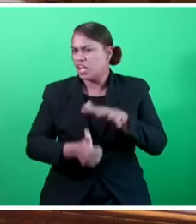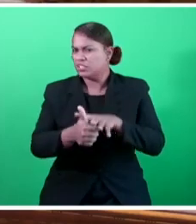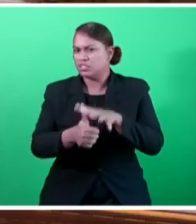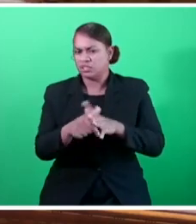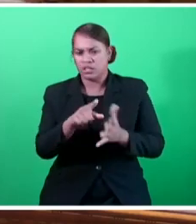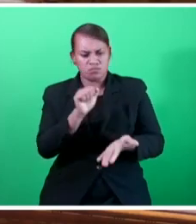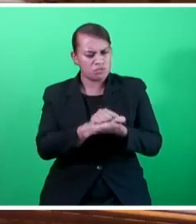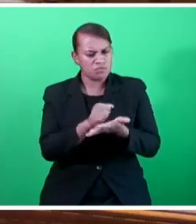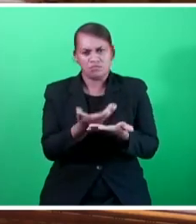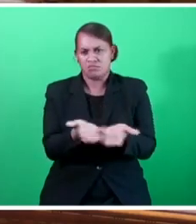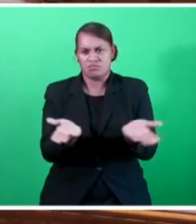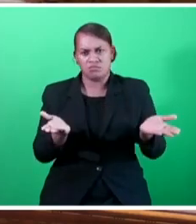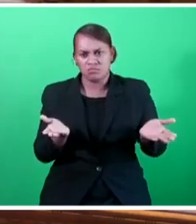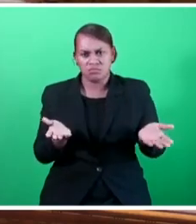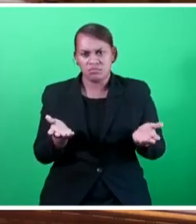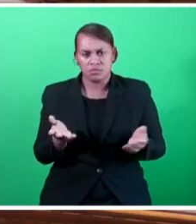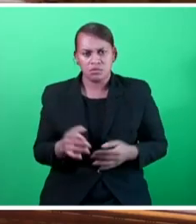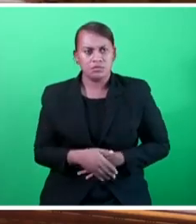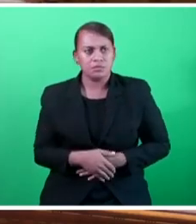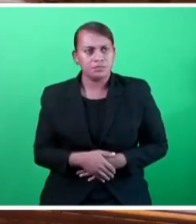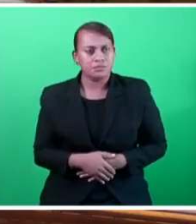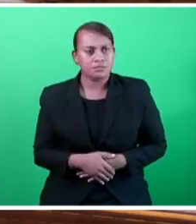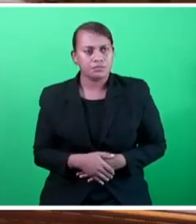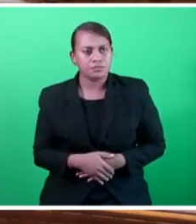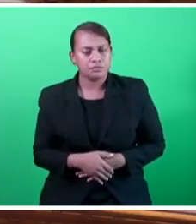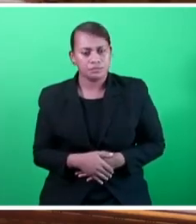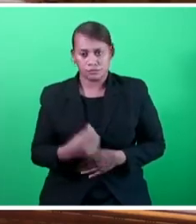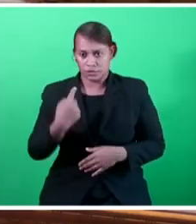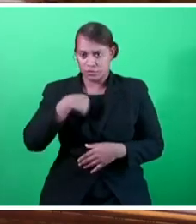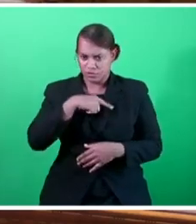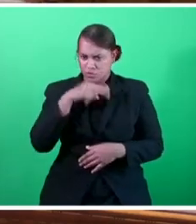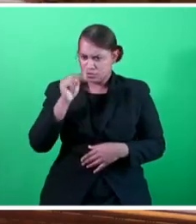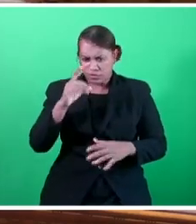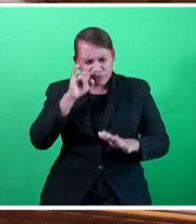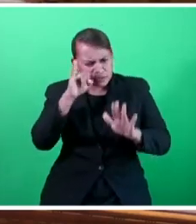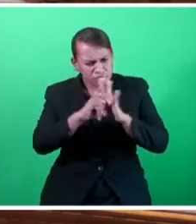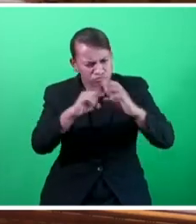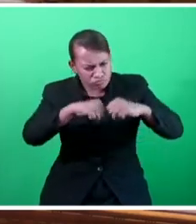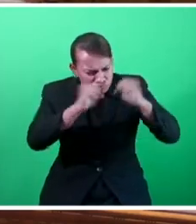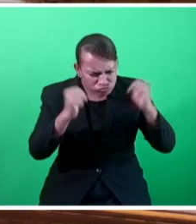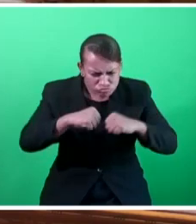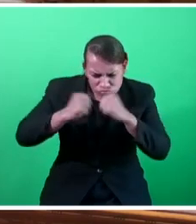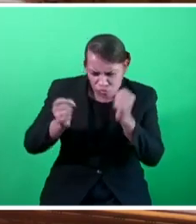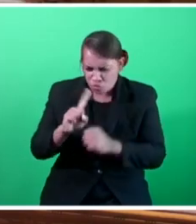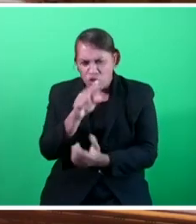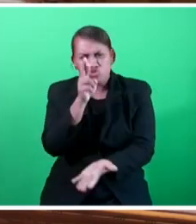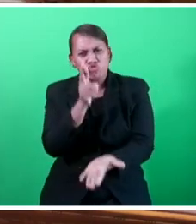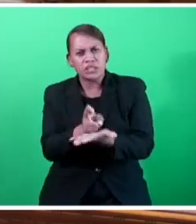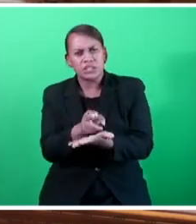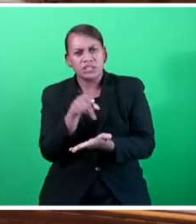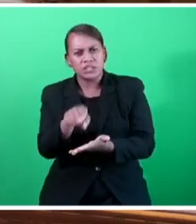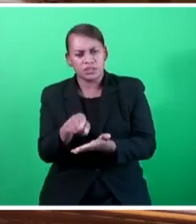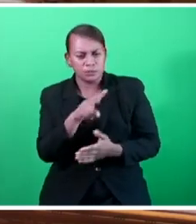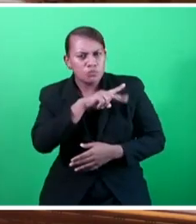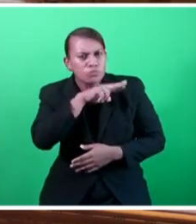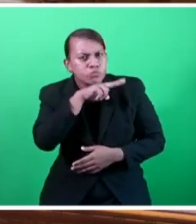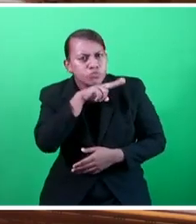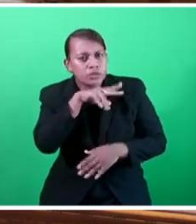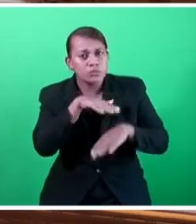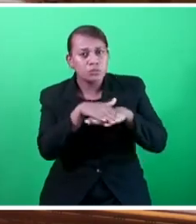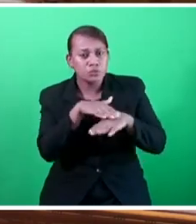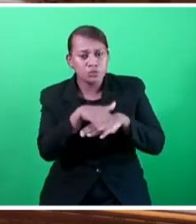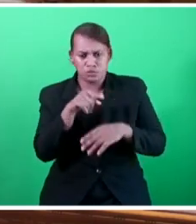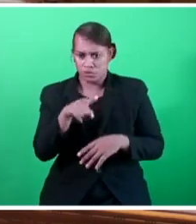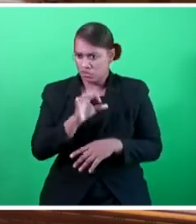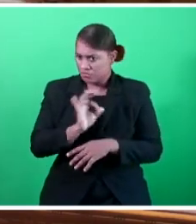what constitutes a pornographic video or image. Otherwise, decades-old photos showing bare-breasted indigenous